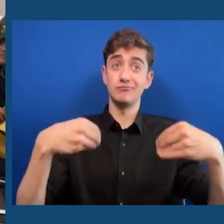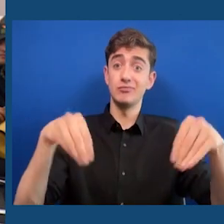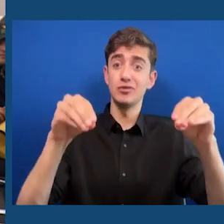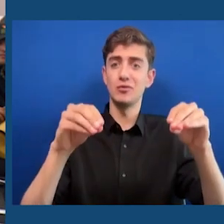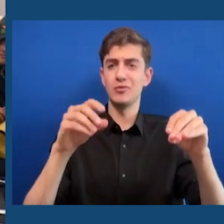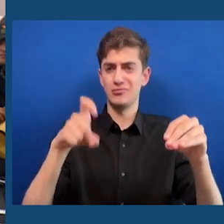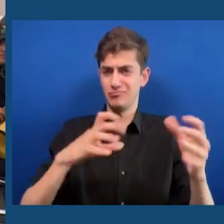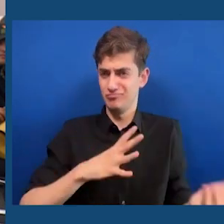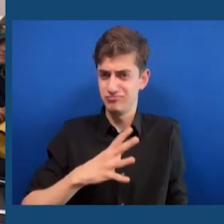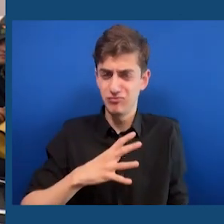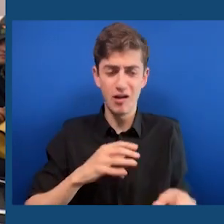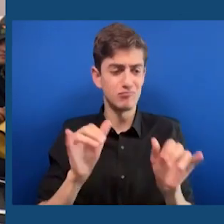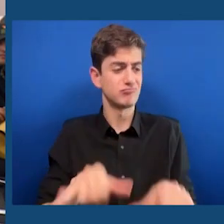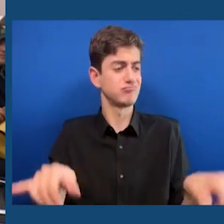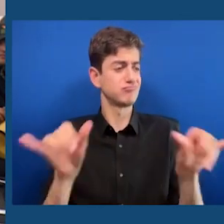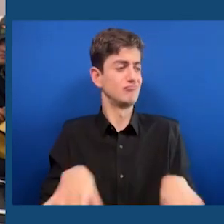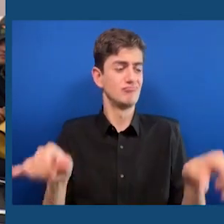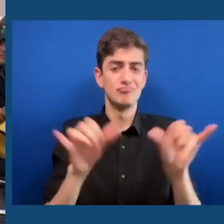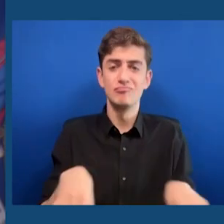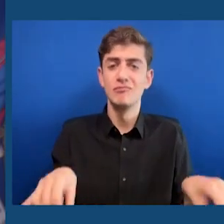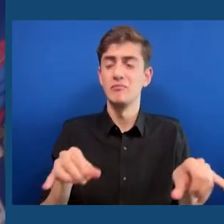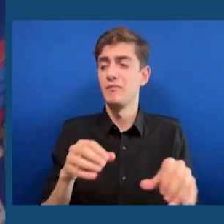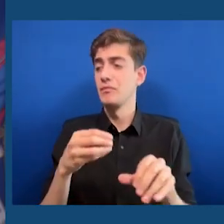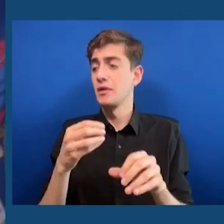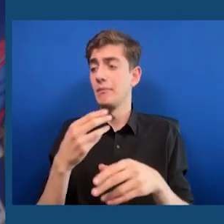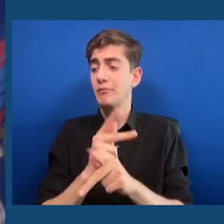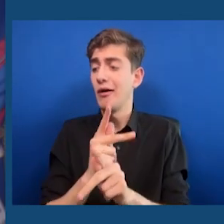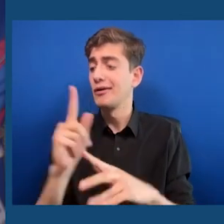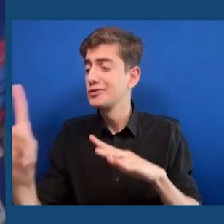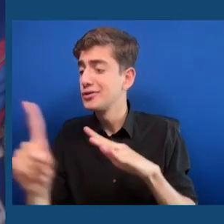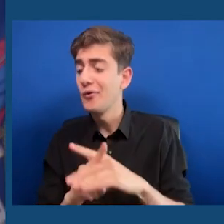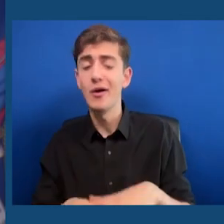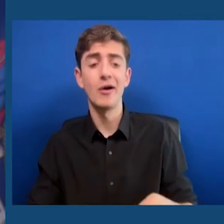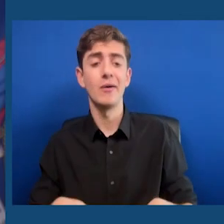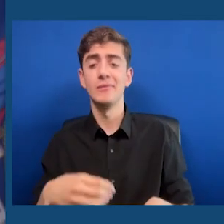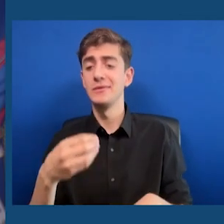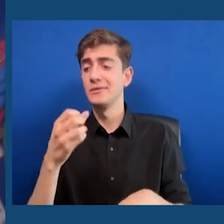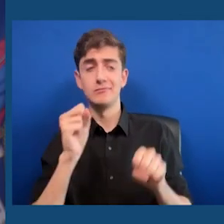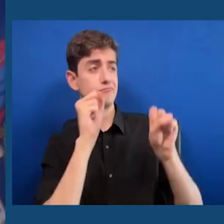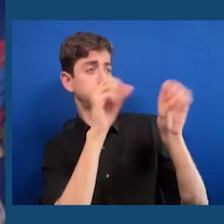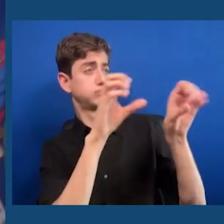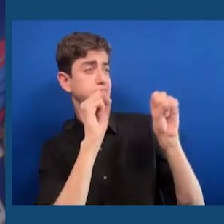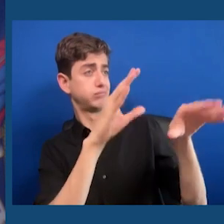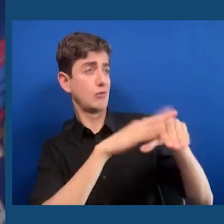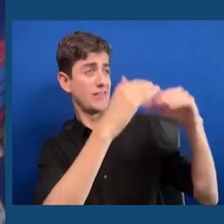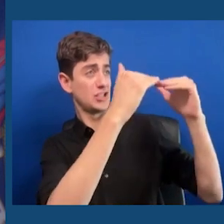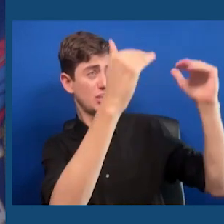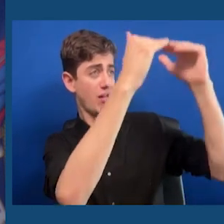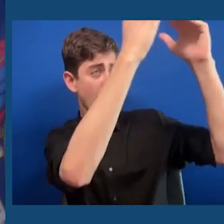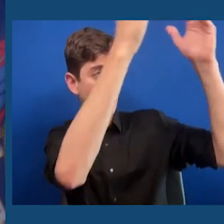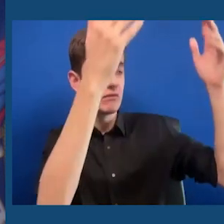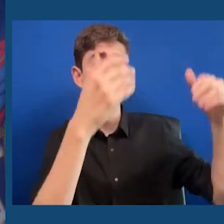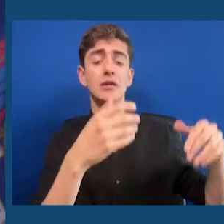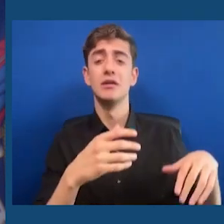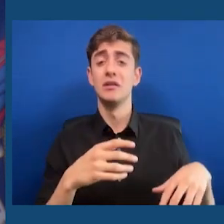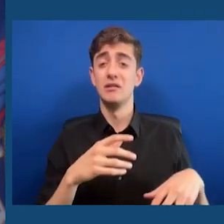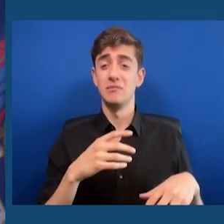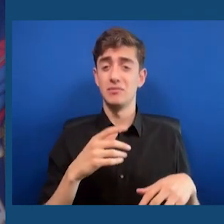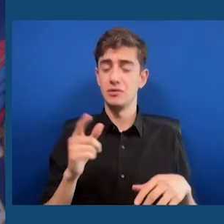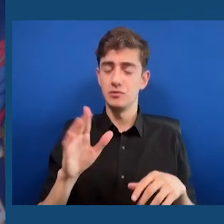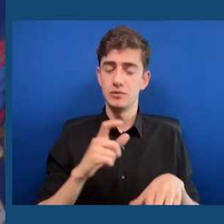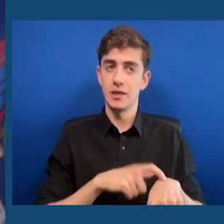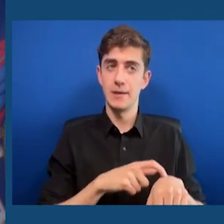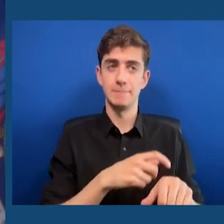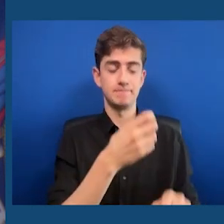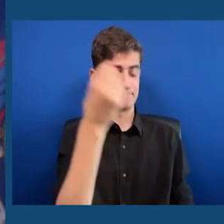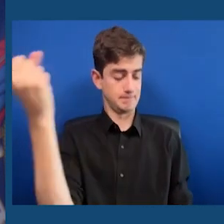the products coming in, you're making sure the shelves were stocked, and yet you took your time and your talents and you formed this group to be a powerful voice